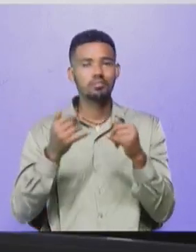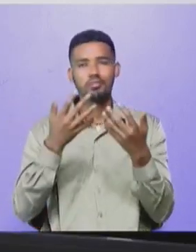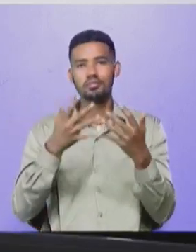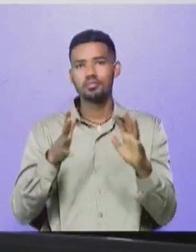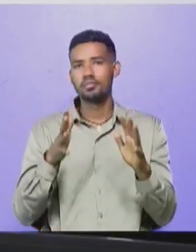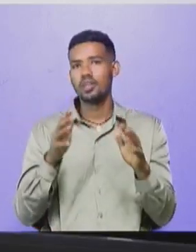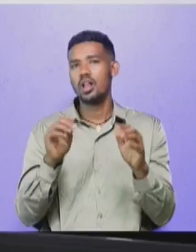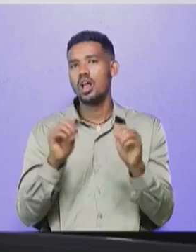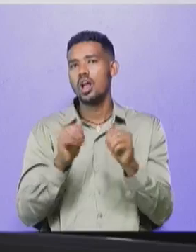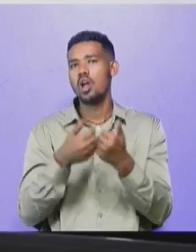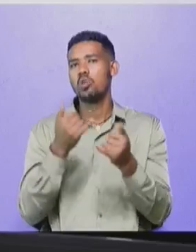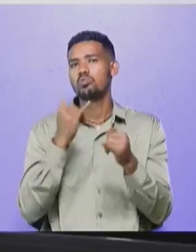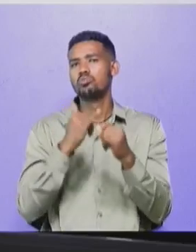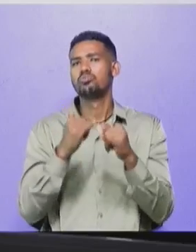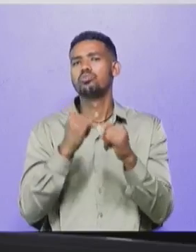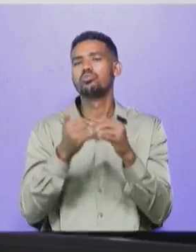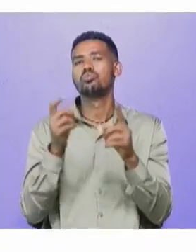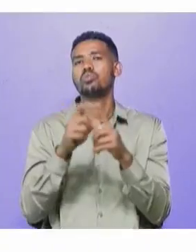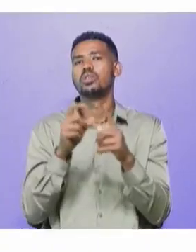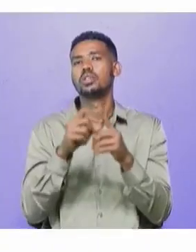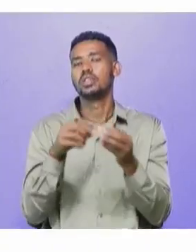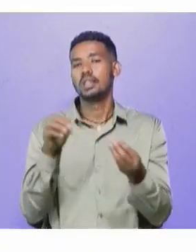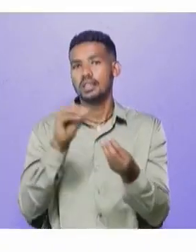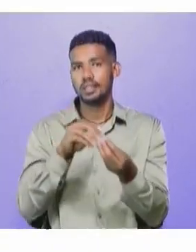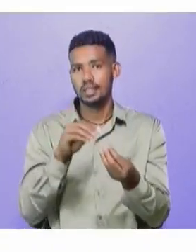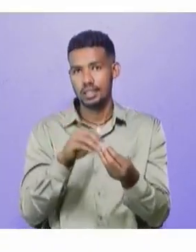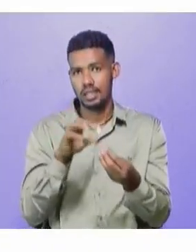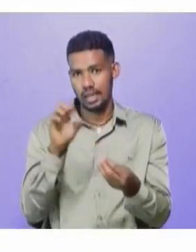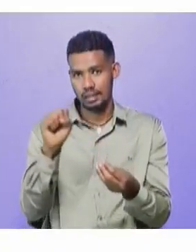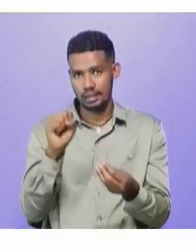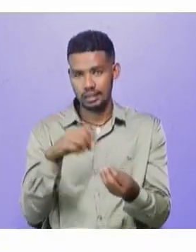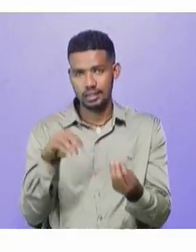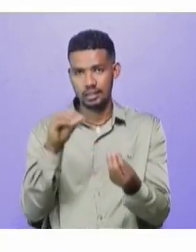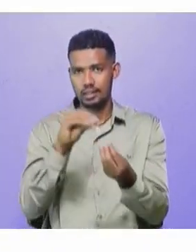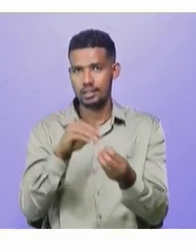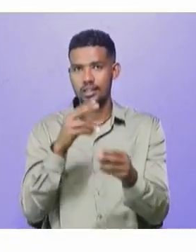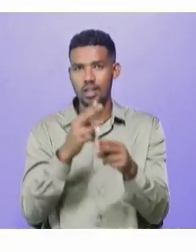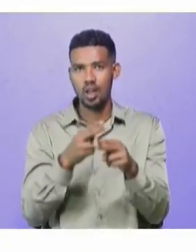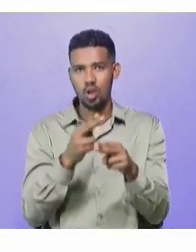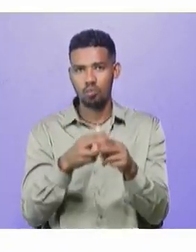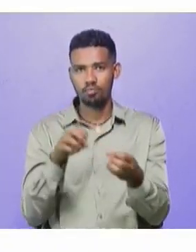Later, it's easily add s at the end of the noun.